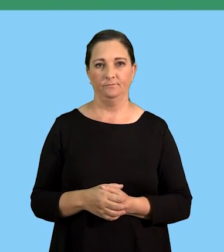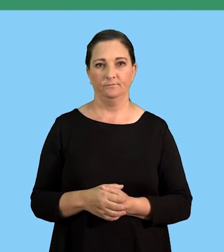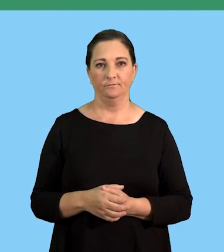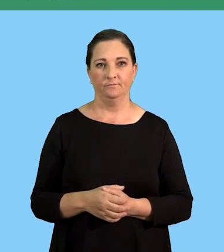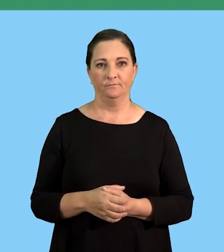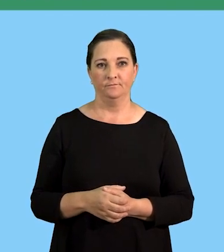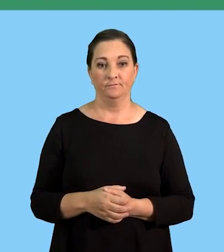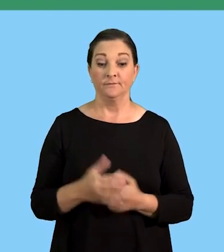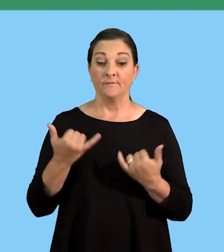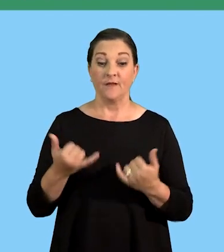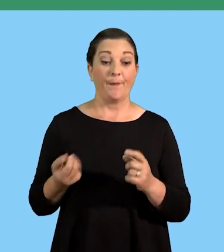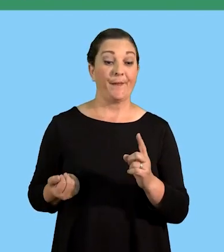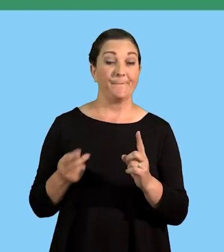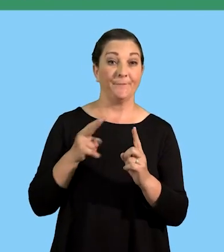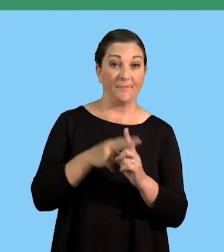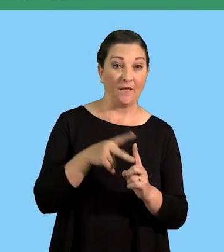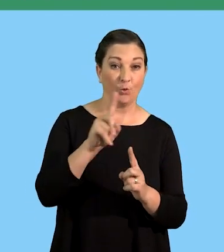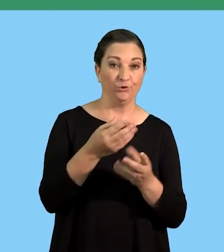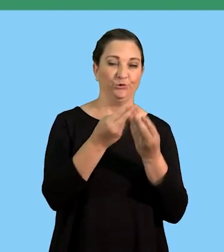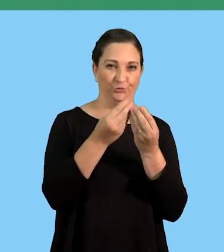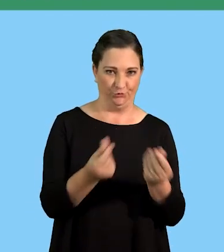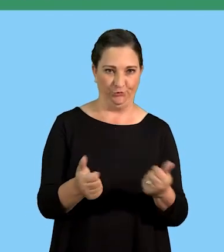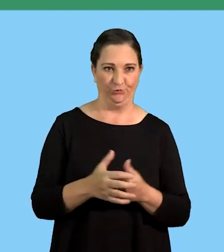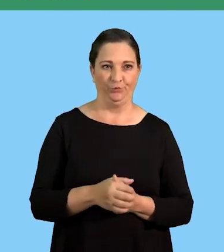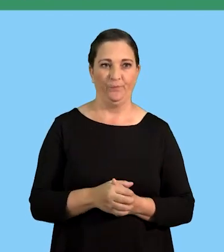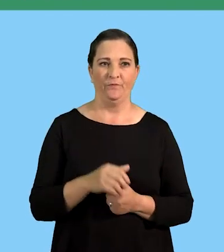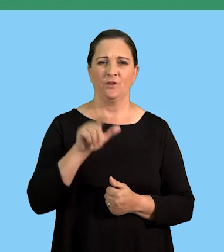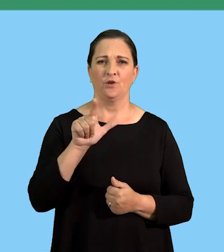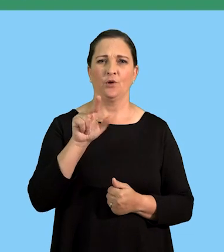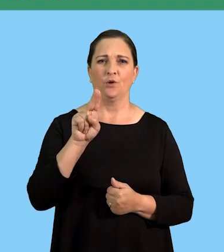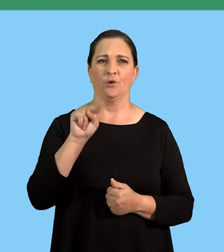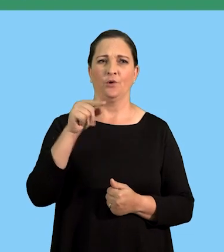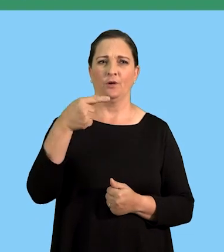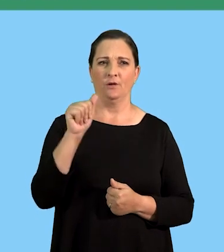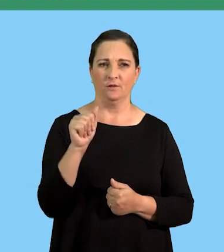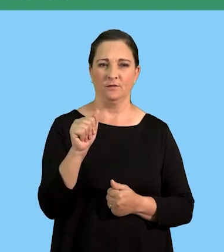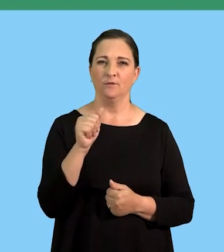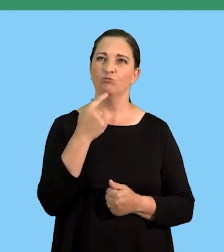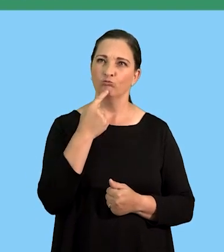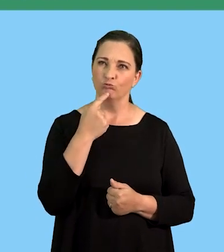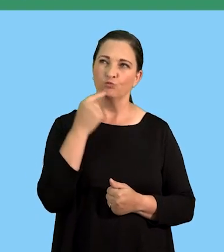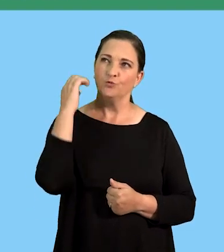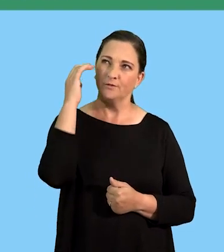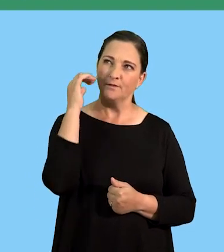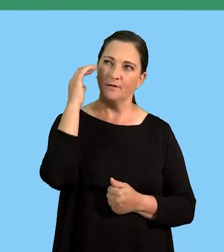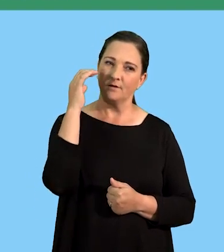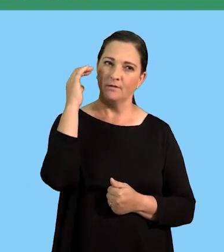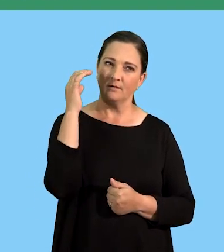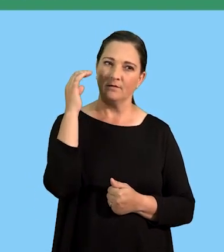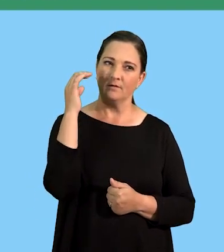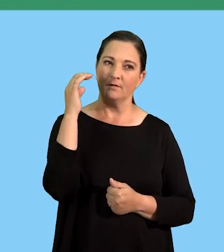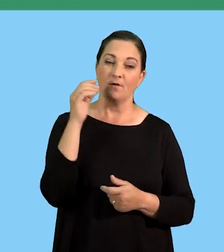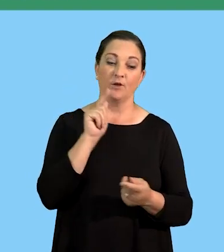applied in terms of the solution now. Lunga is a personality, so this theory would be